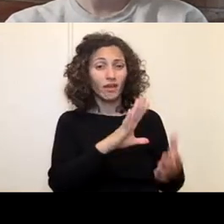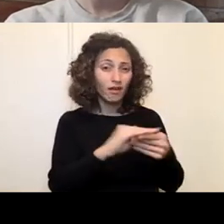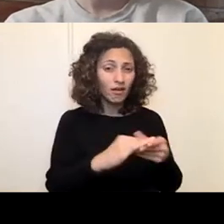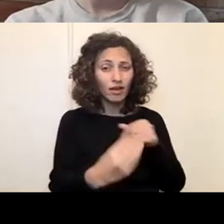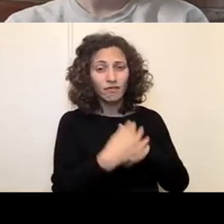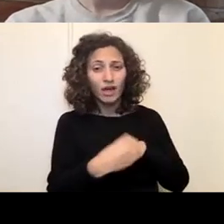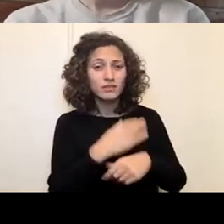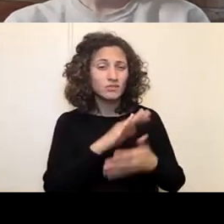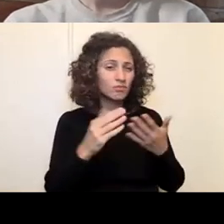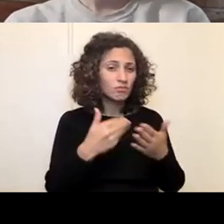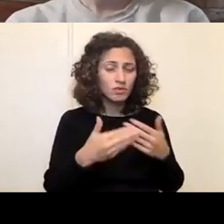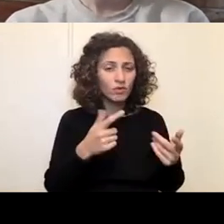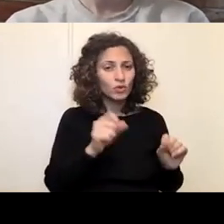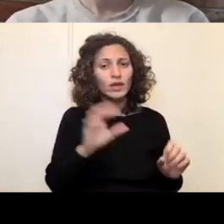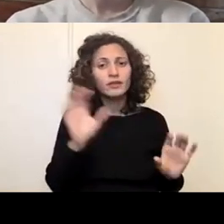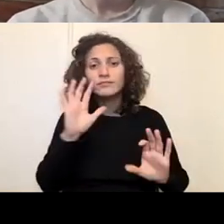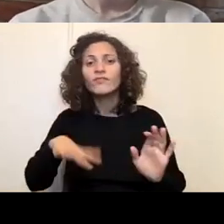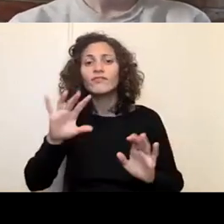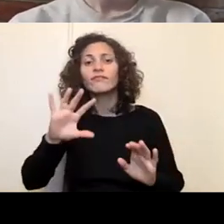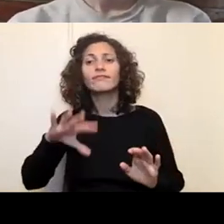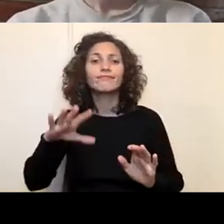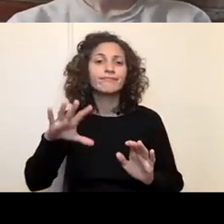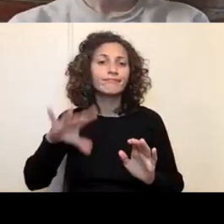go get a second opinion